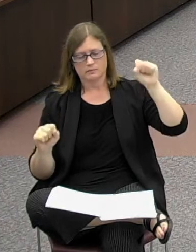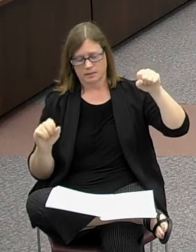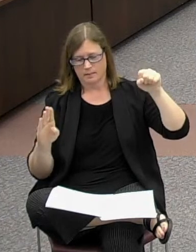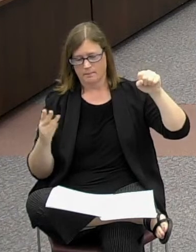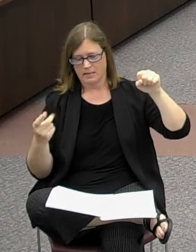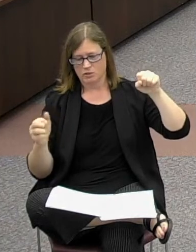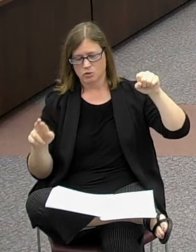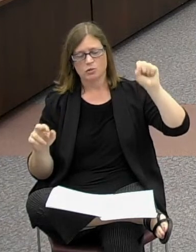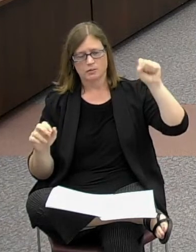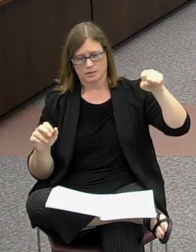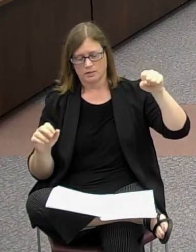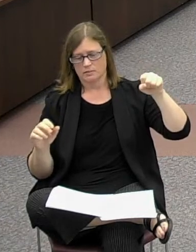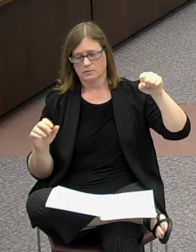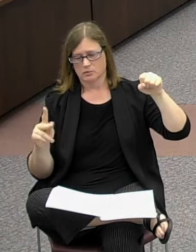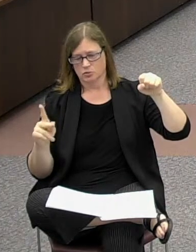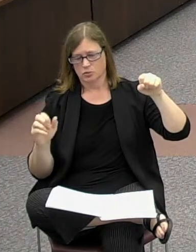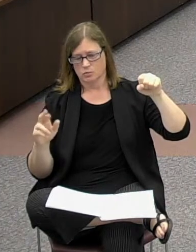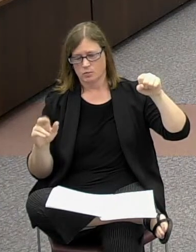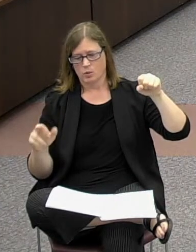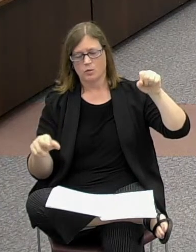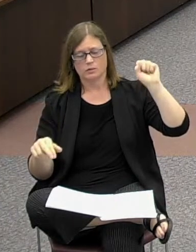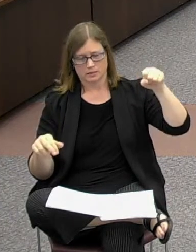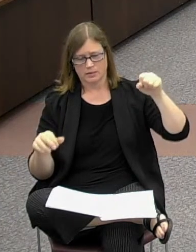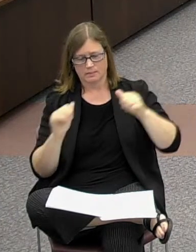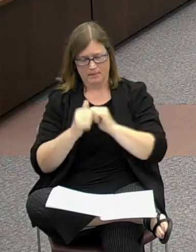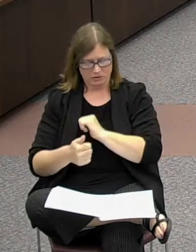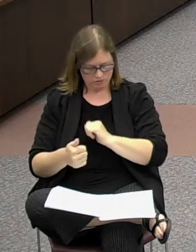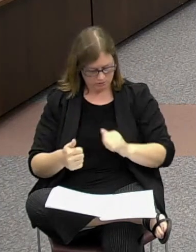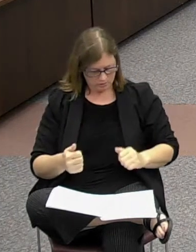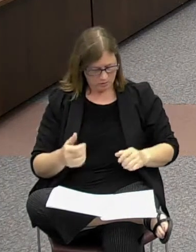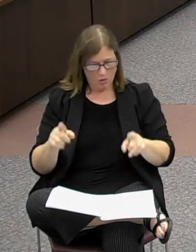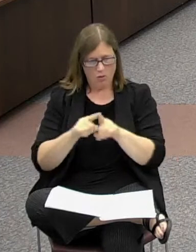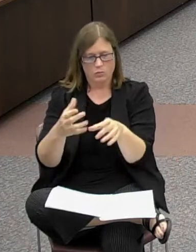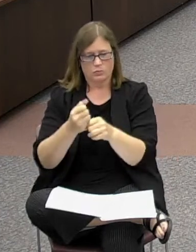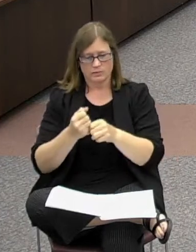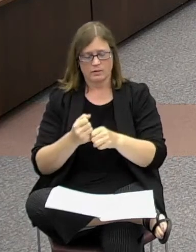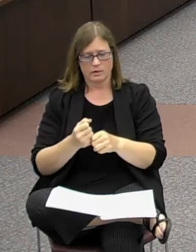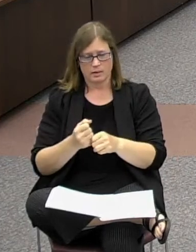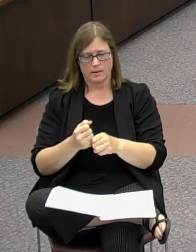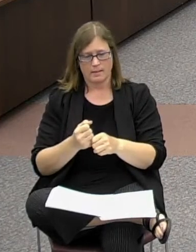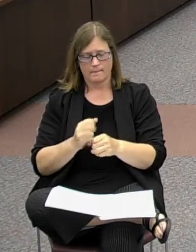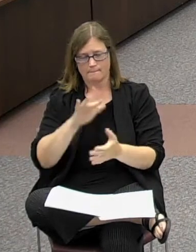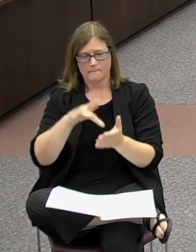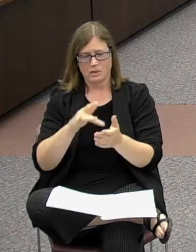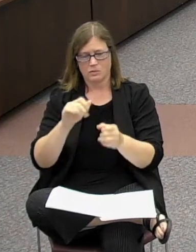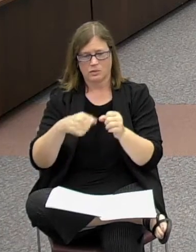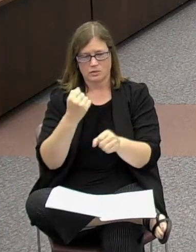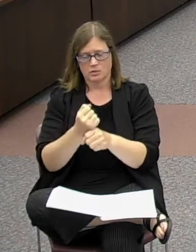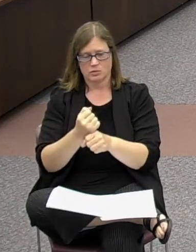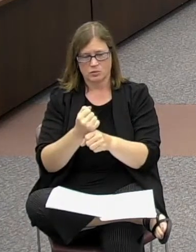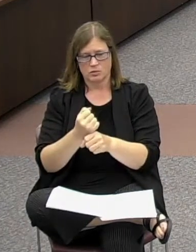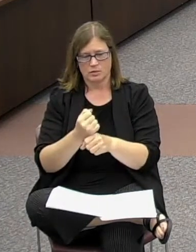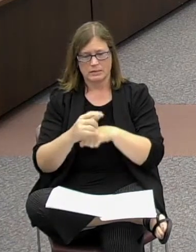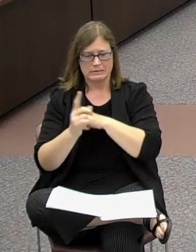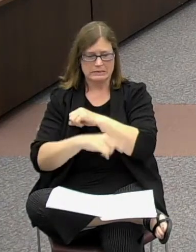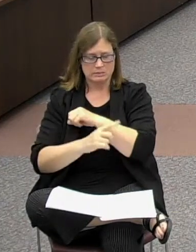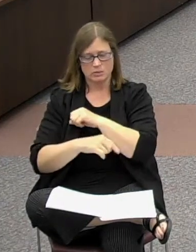Mr. Herbert? Yes, item passes. And we also received our mid-year discipline, end of year discipline